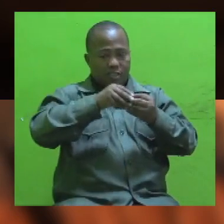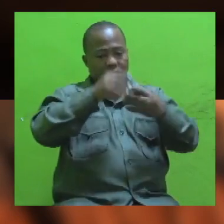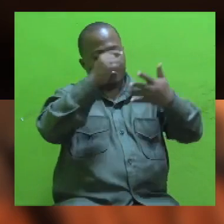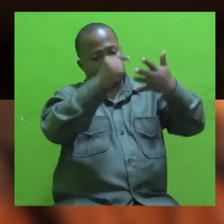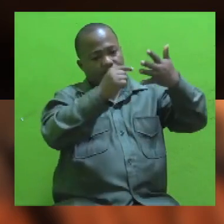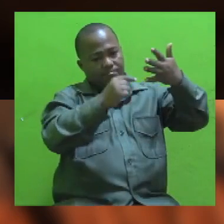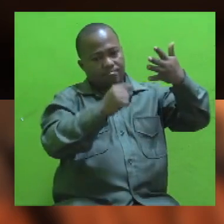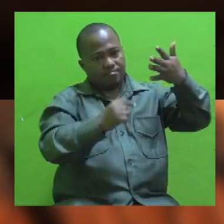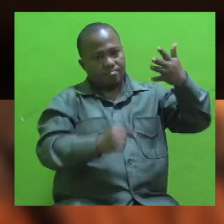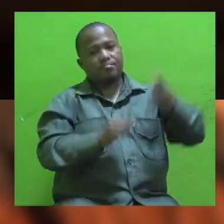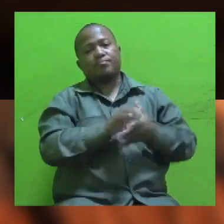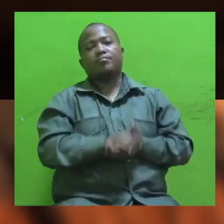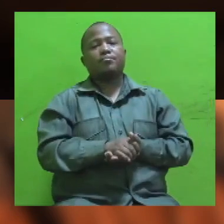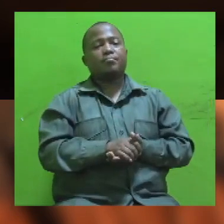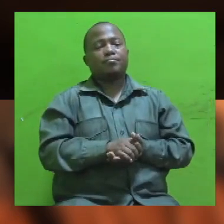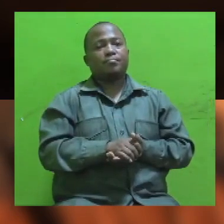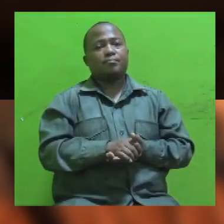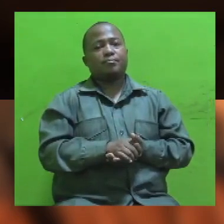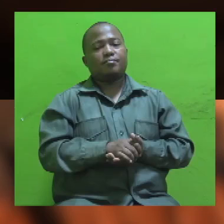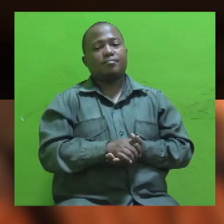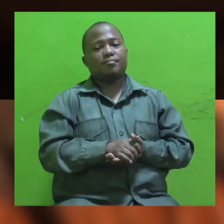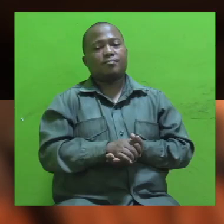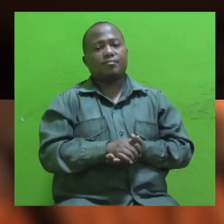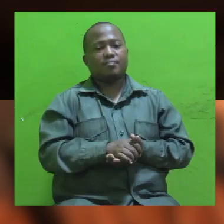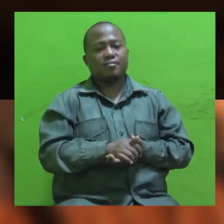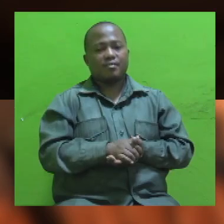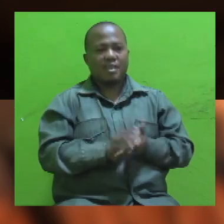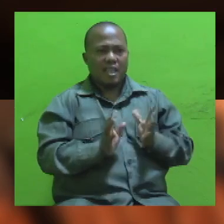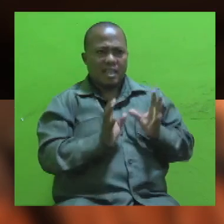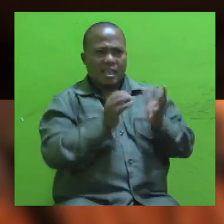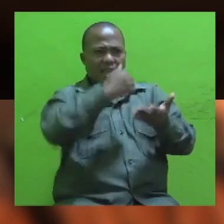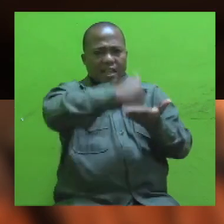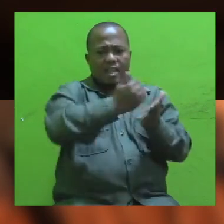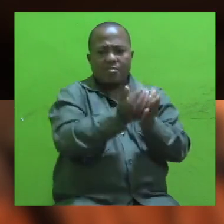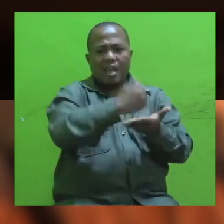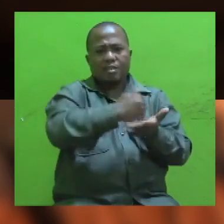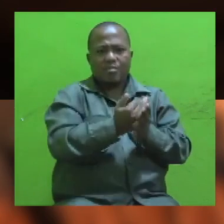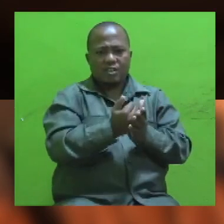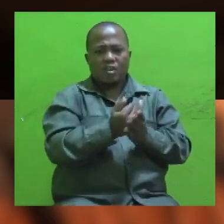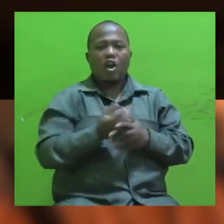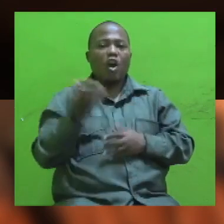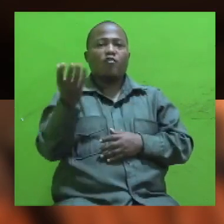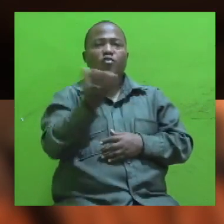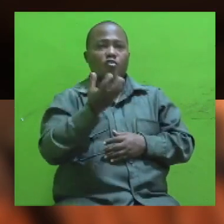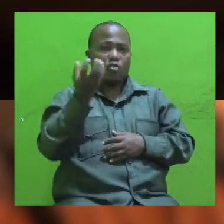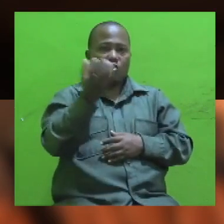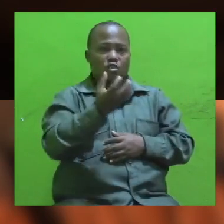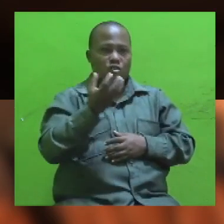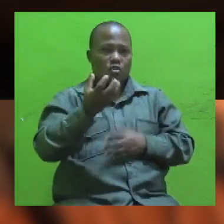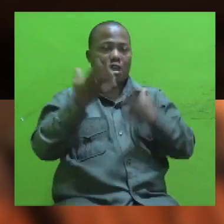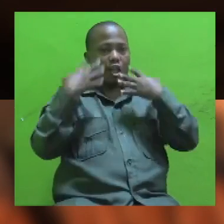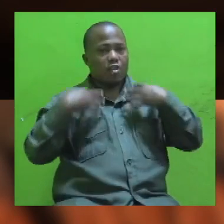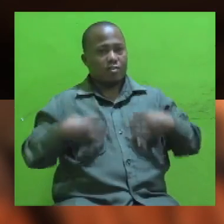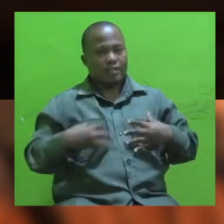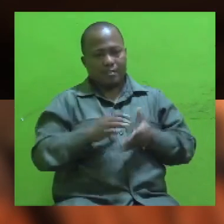following. What I can tell you, there is a department of social welfare in the ward. Department of social welfare. It dealing